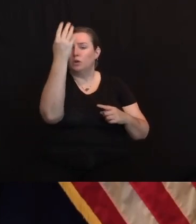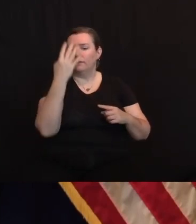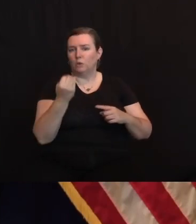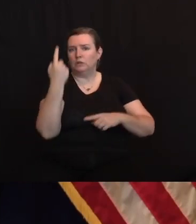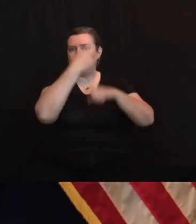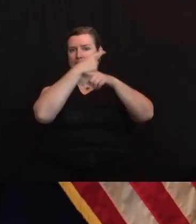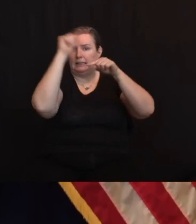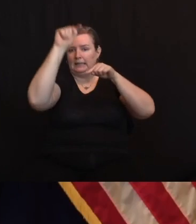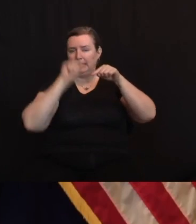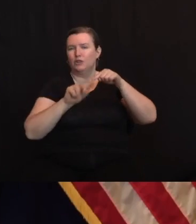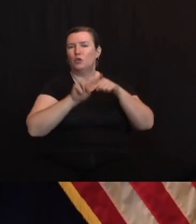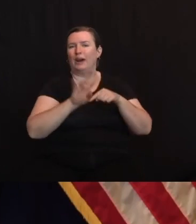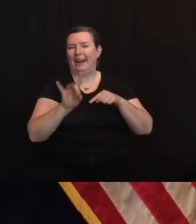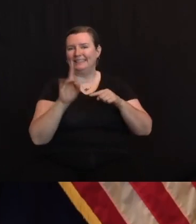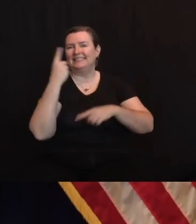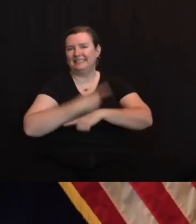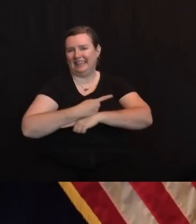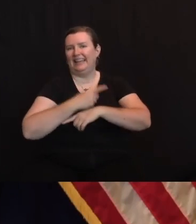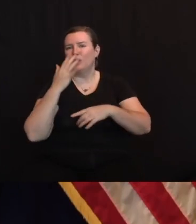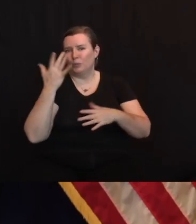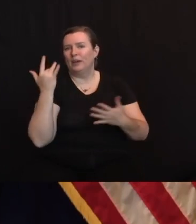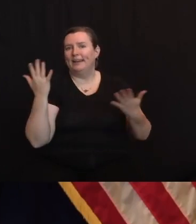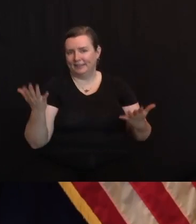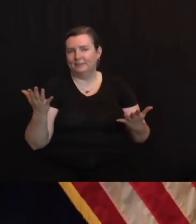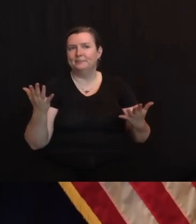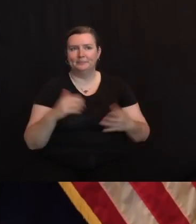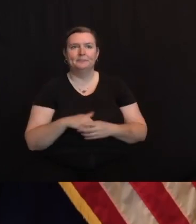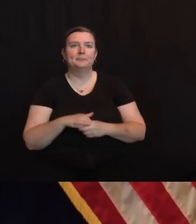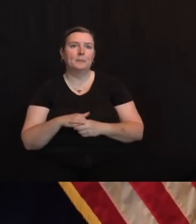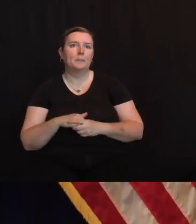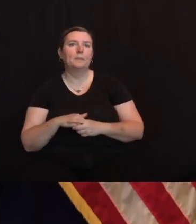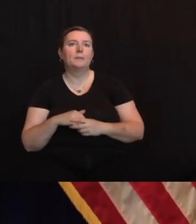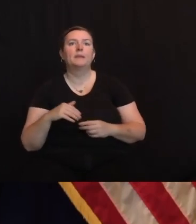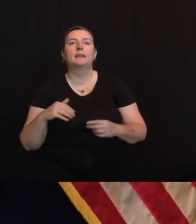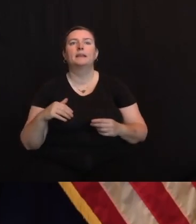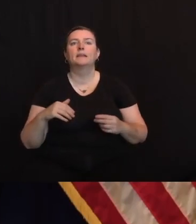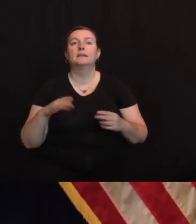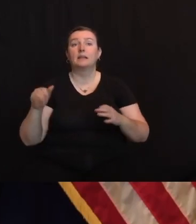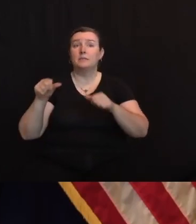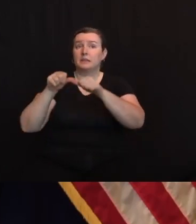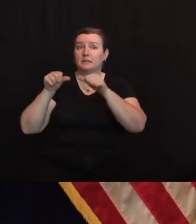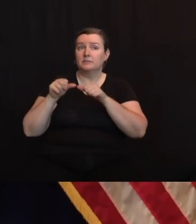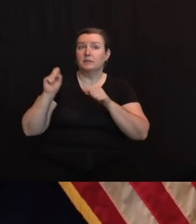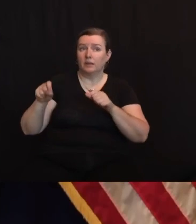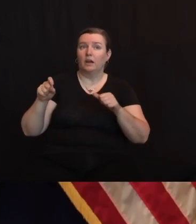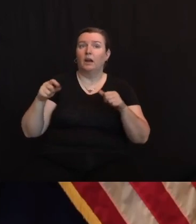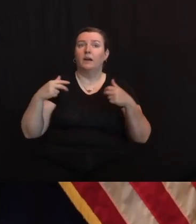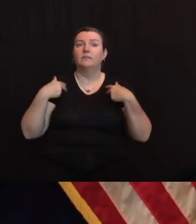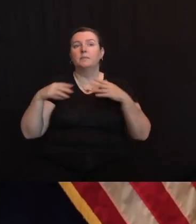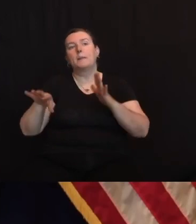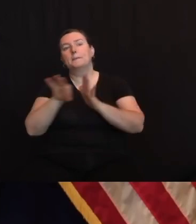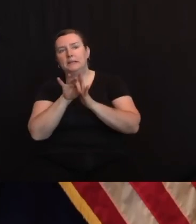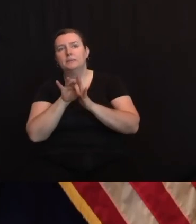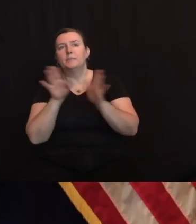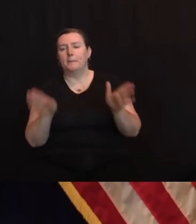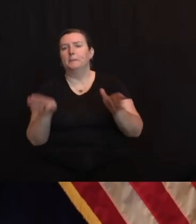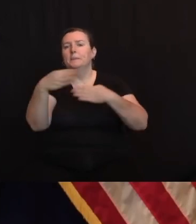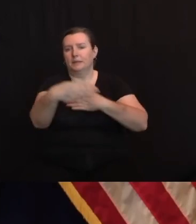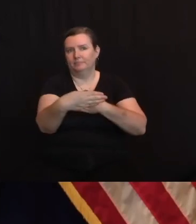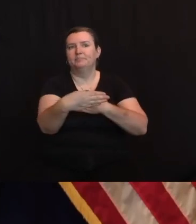to COVID-19. A designated area should be established for visitors to be screened that maintains social